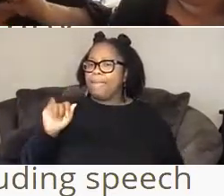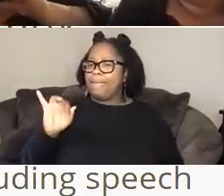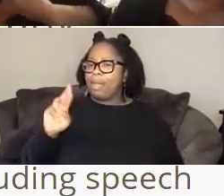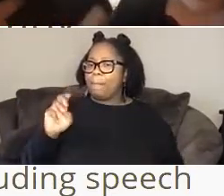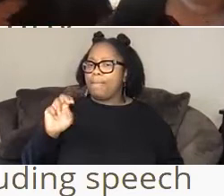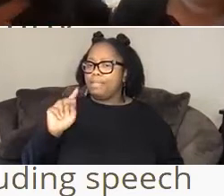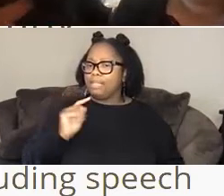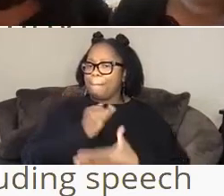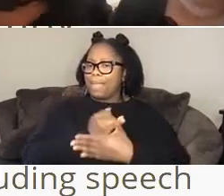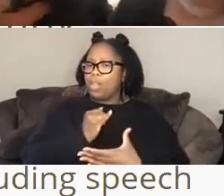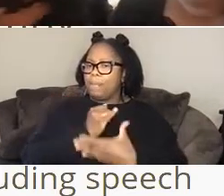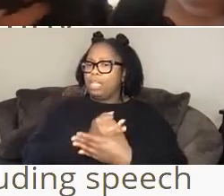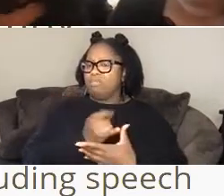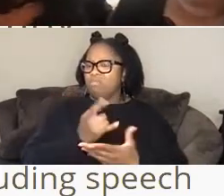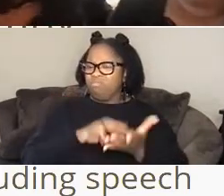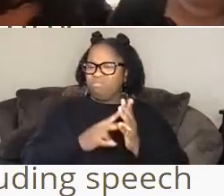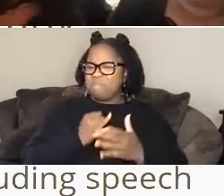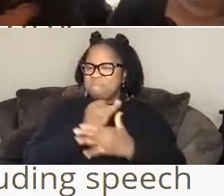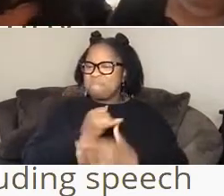of impairment?